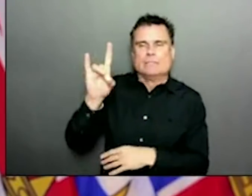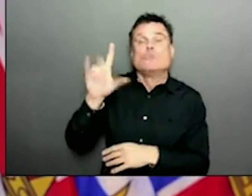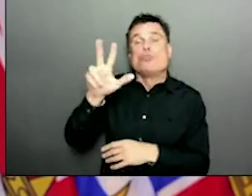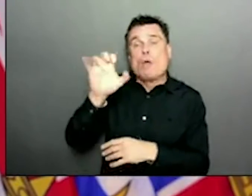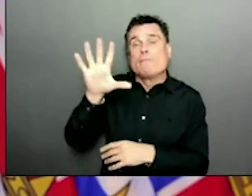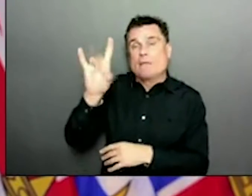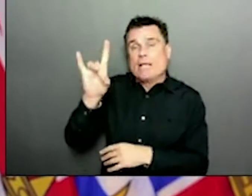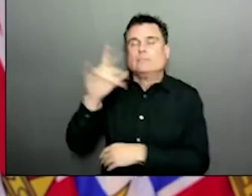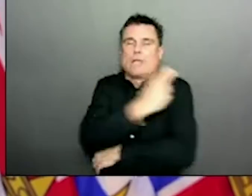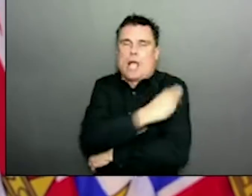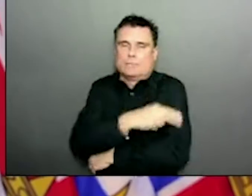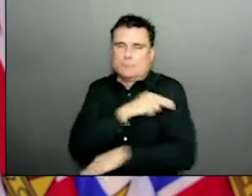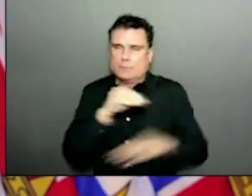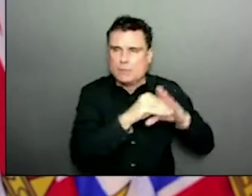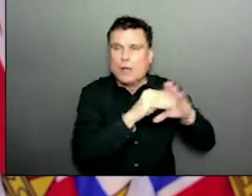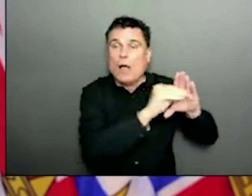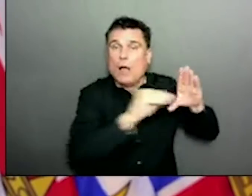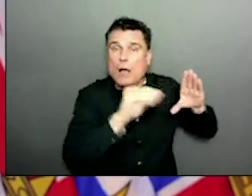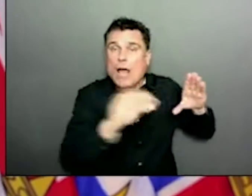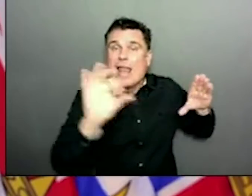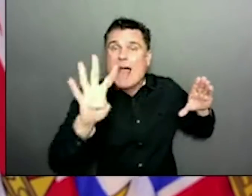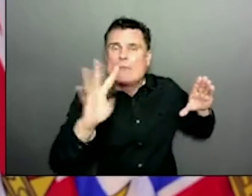ICU. We also have